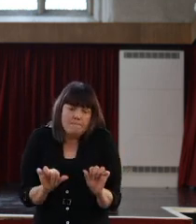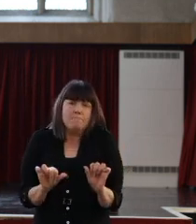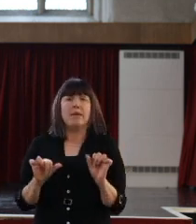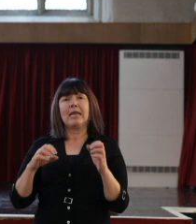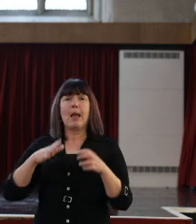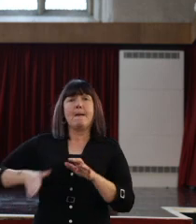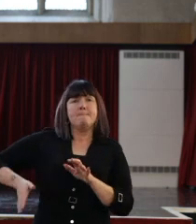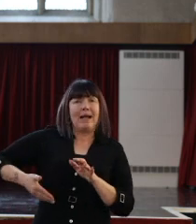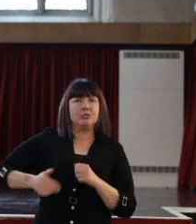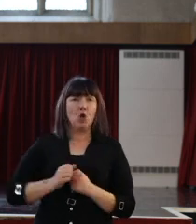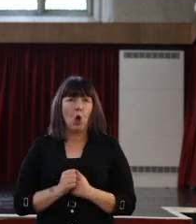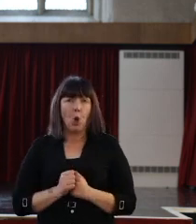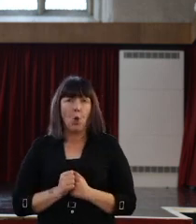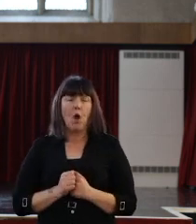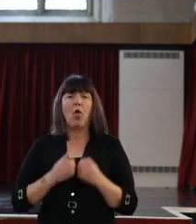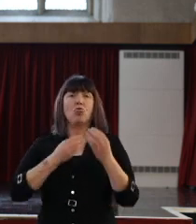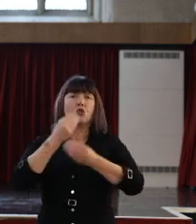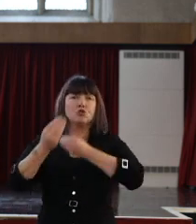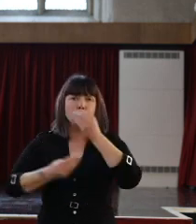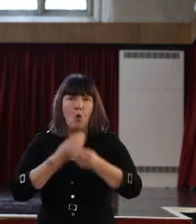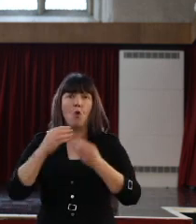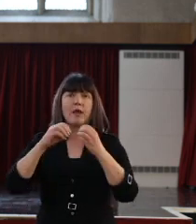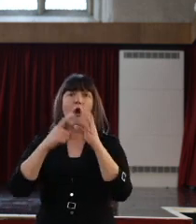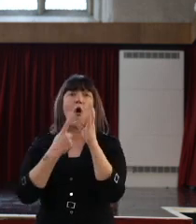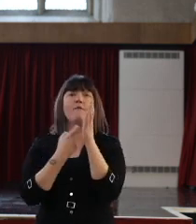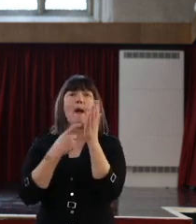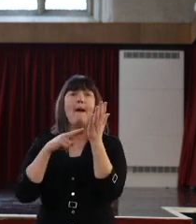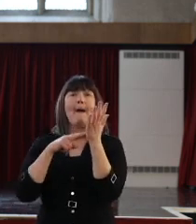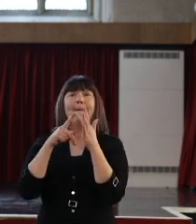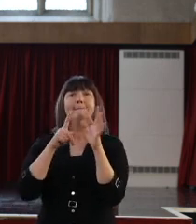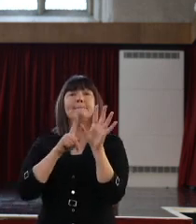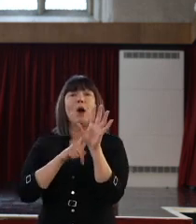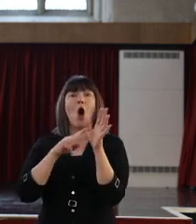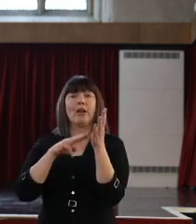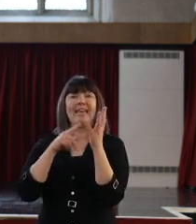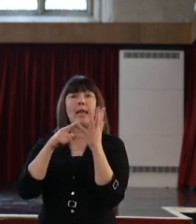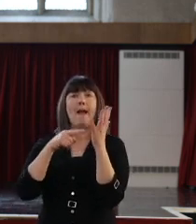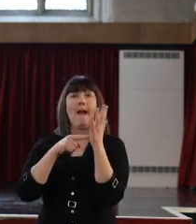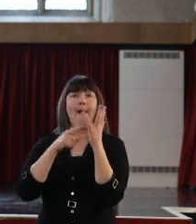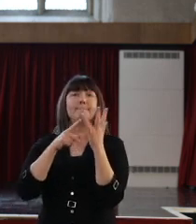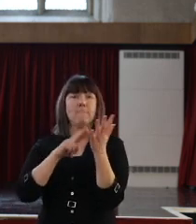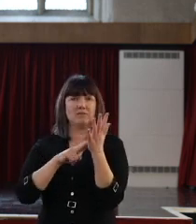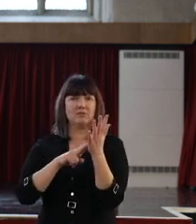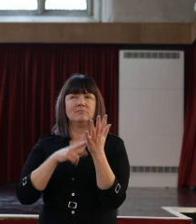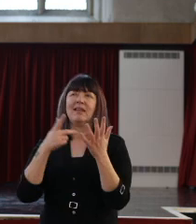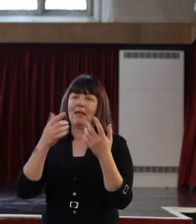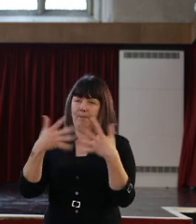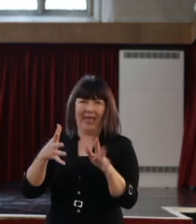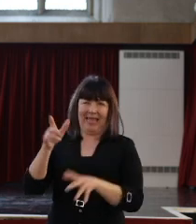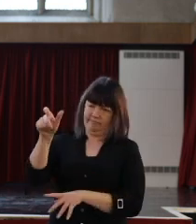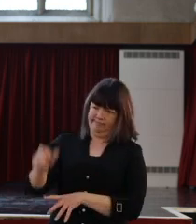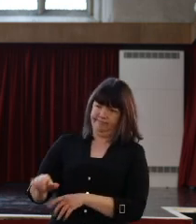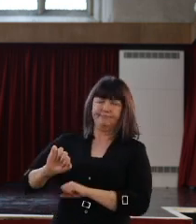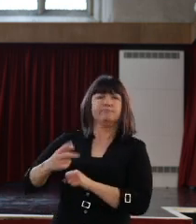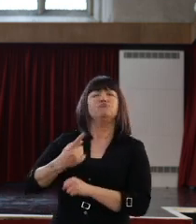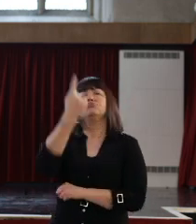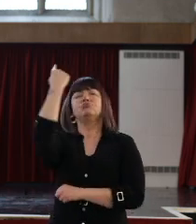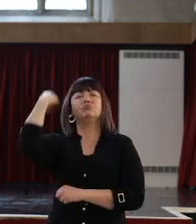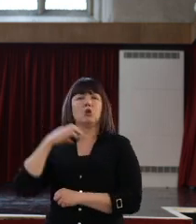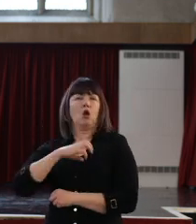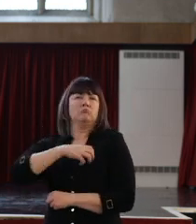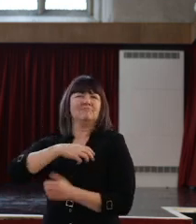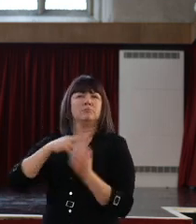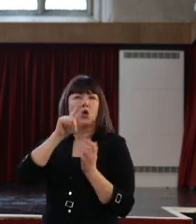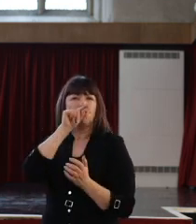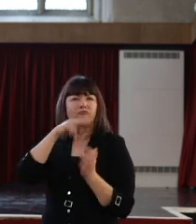Mutton, which was about Norwich City striker Chris Sutton. This was 1994. He was all in the news at the moment. And we performed this little piece to people in